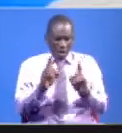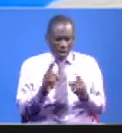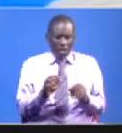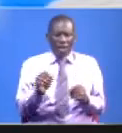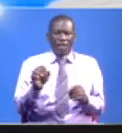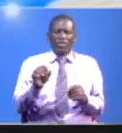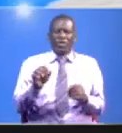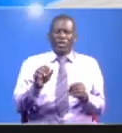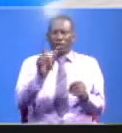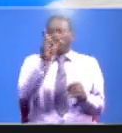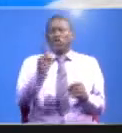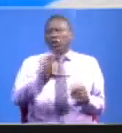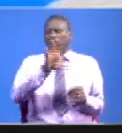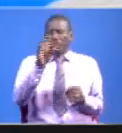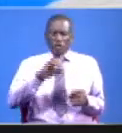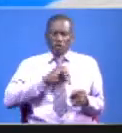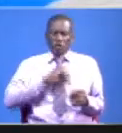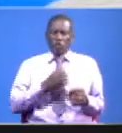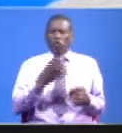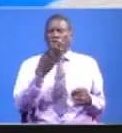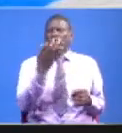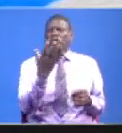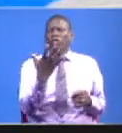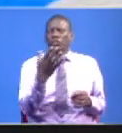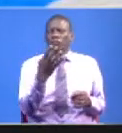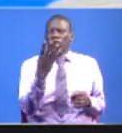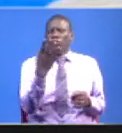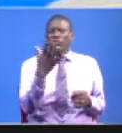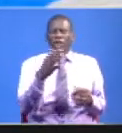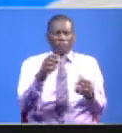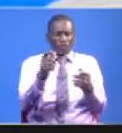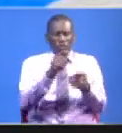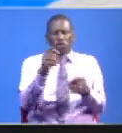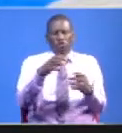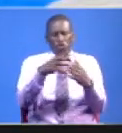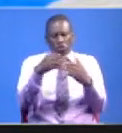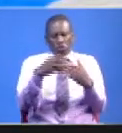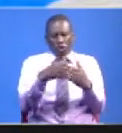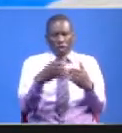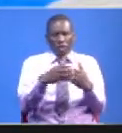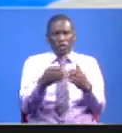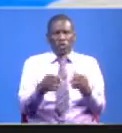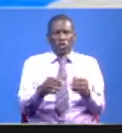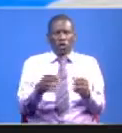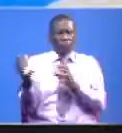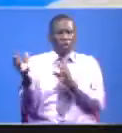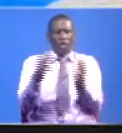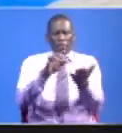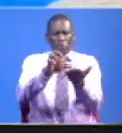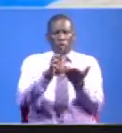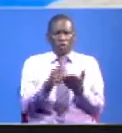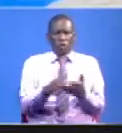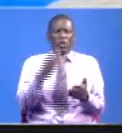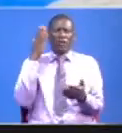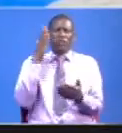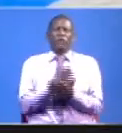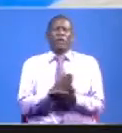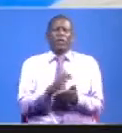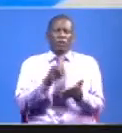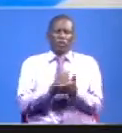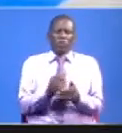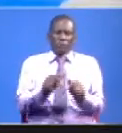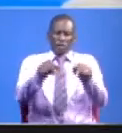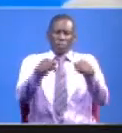is actually owed $45 trillion of climate debt by the global north. So the fact that we're coming in and